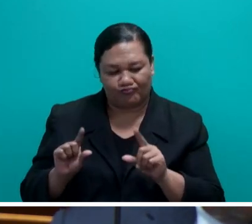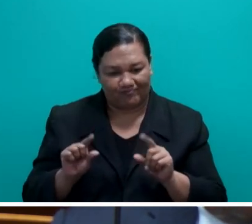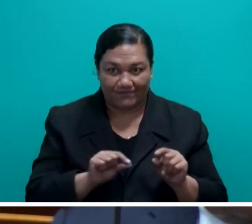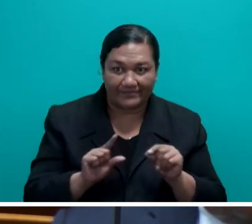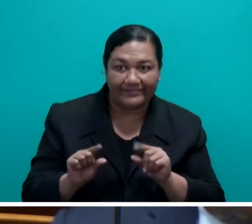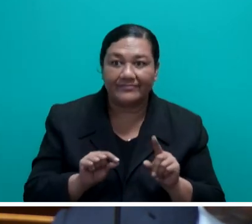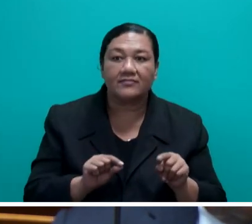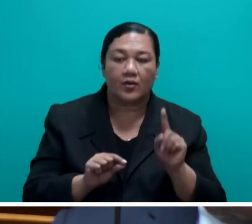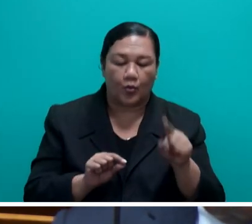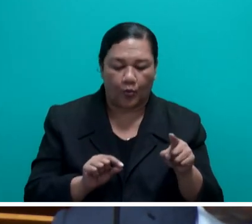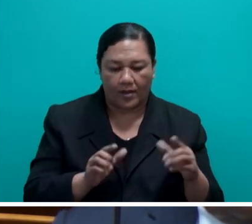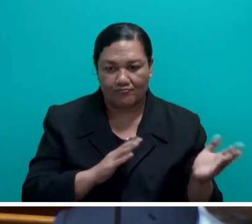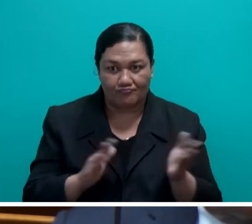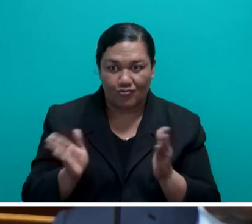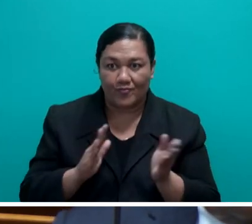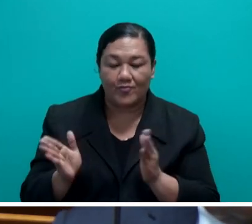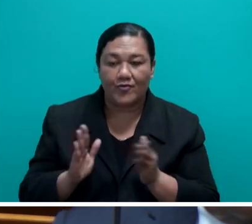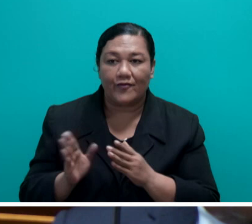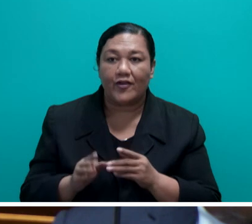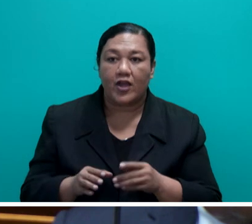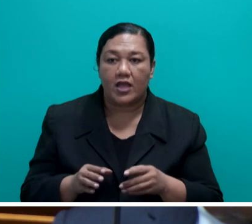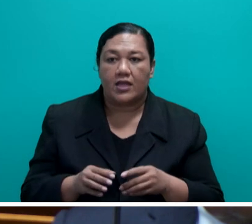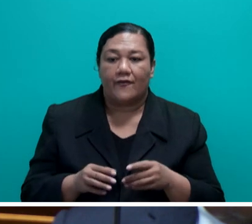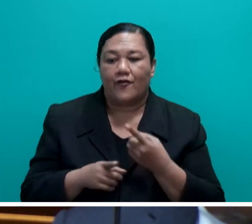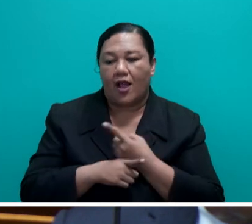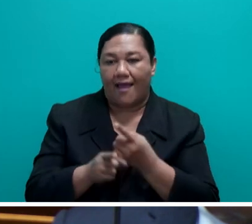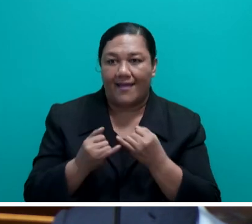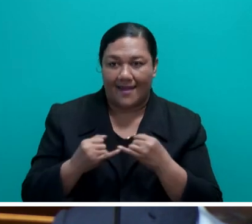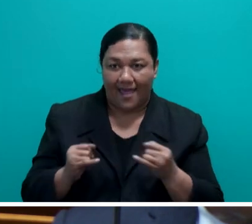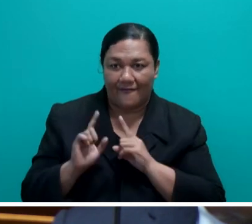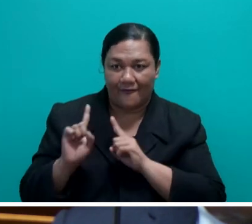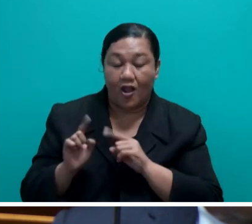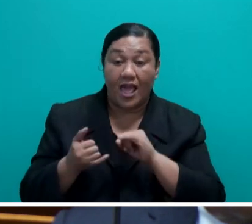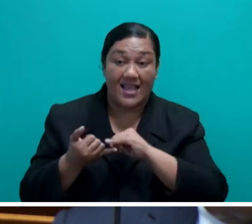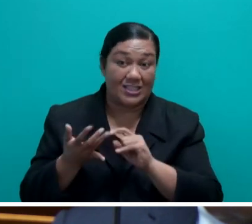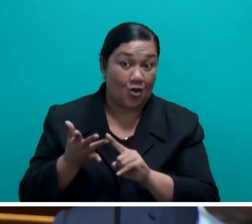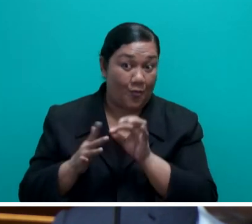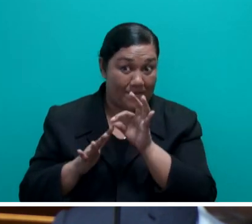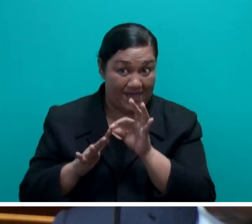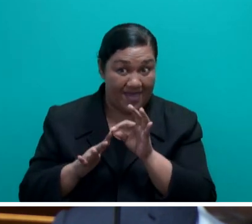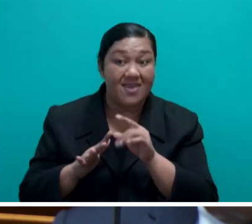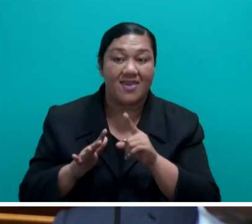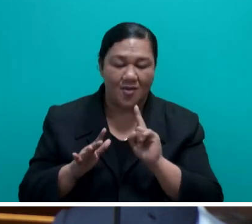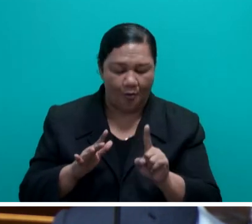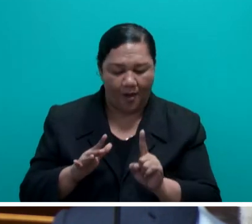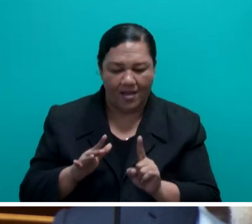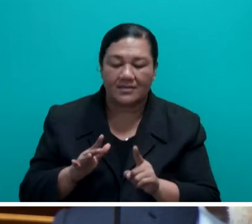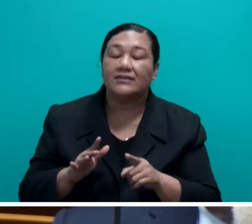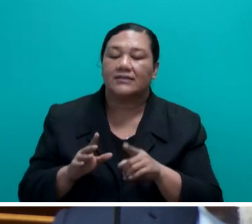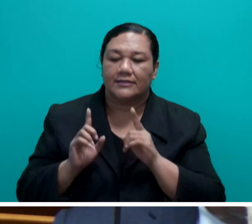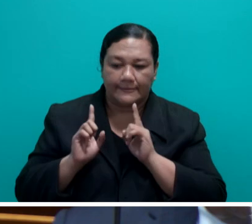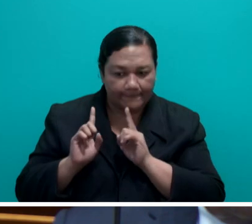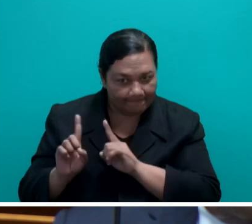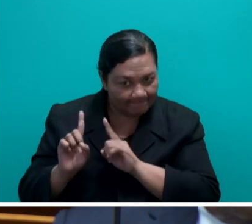procedure of the planned relocation guideline. This SOP was designed in alignment with the Interagency Standing